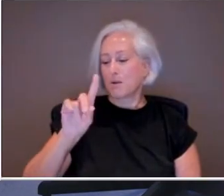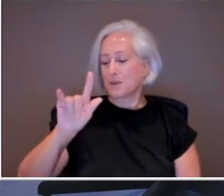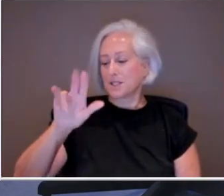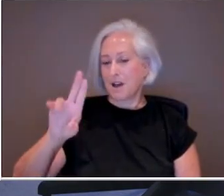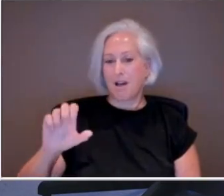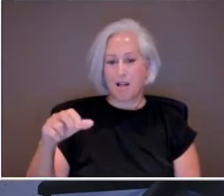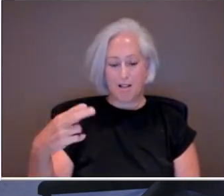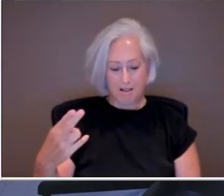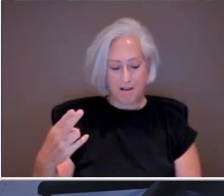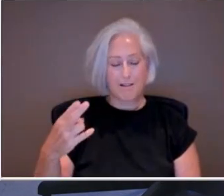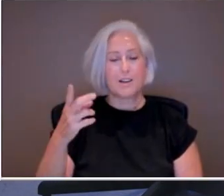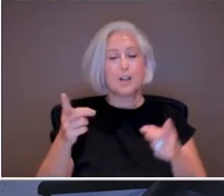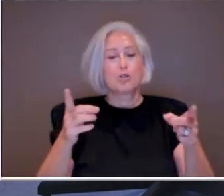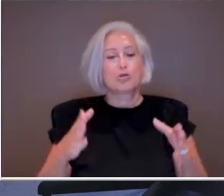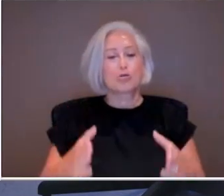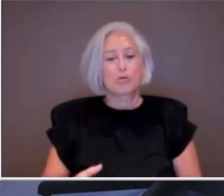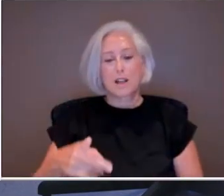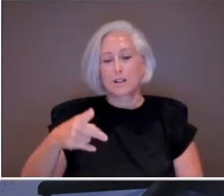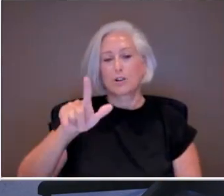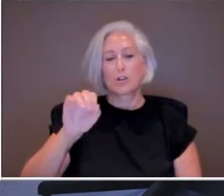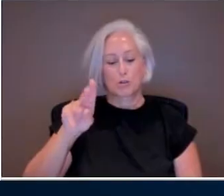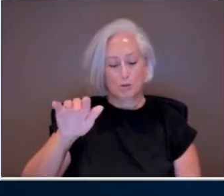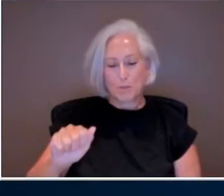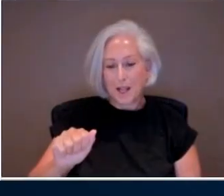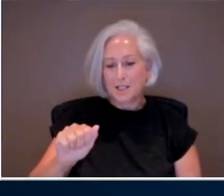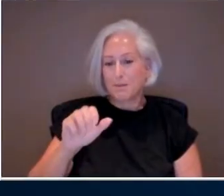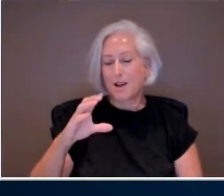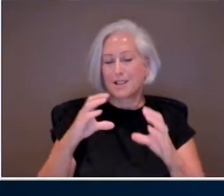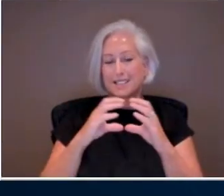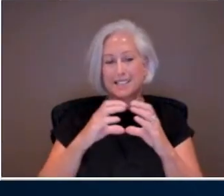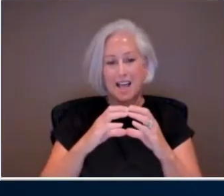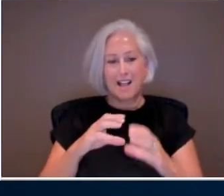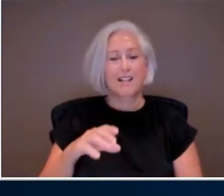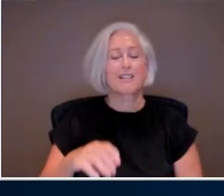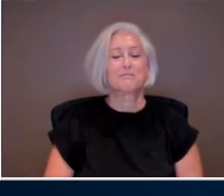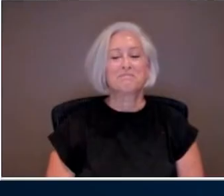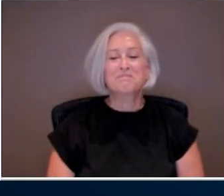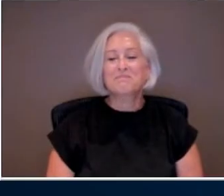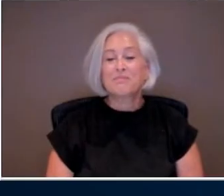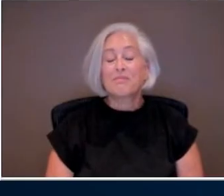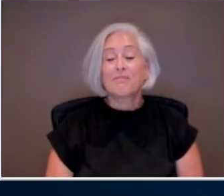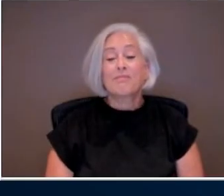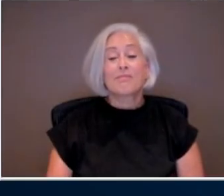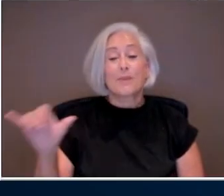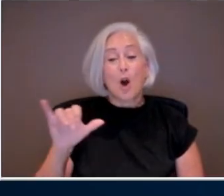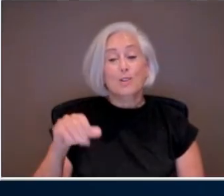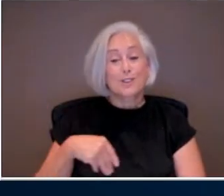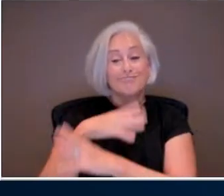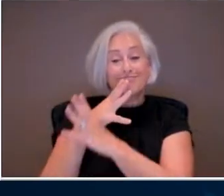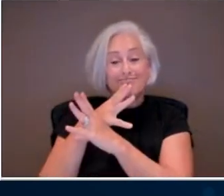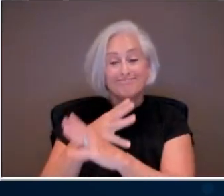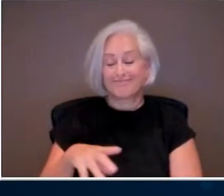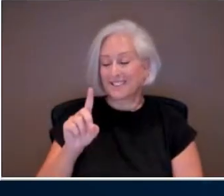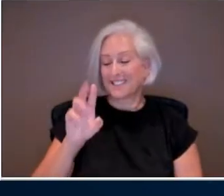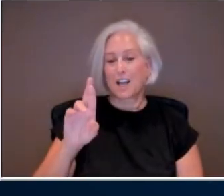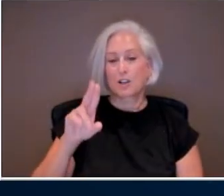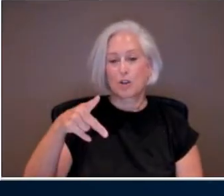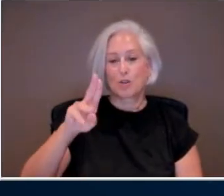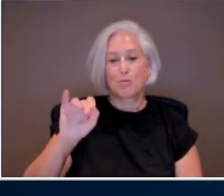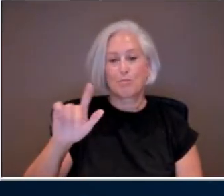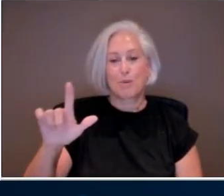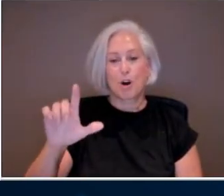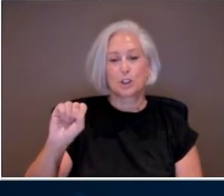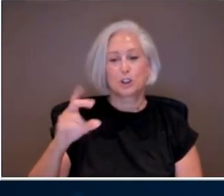Abdallah. Thank you for being here. Thank you also. And we also have joining us virtually Dr. Paul Schreppel, an orthopedic surgeon and the